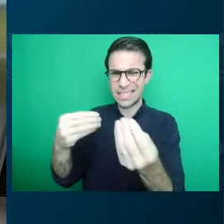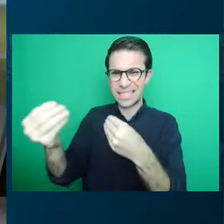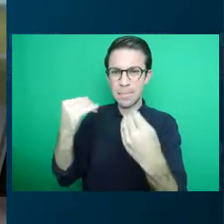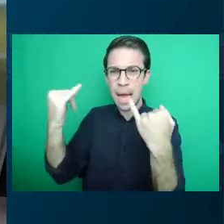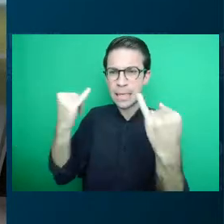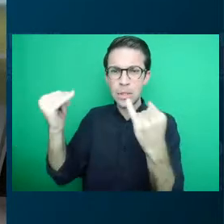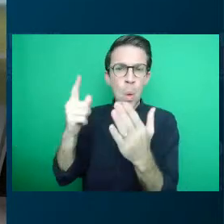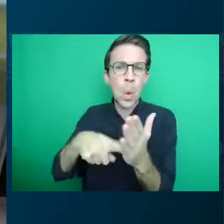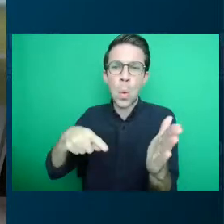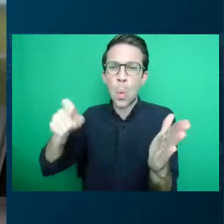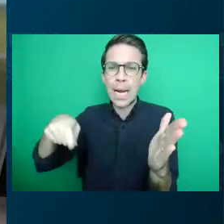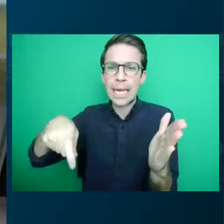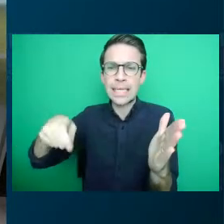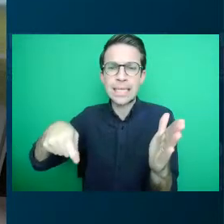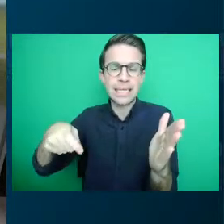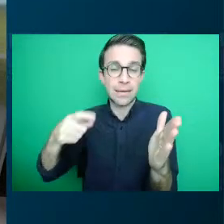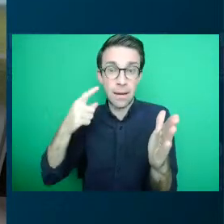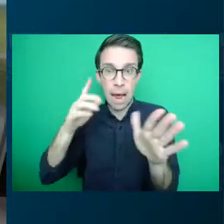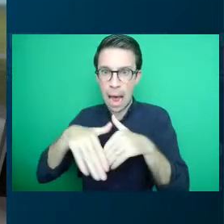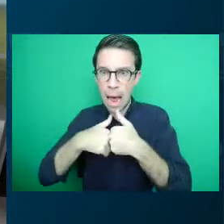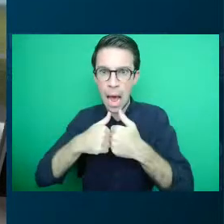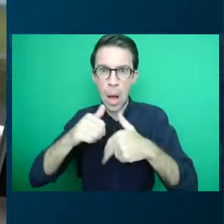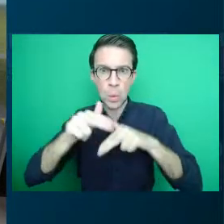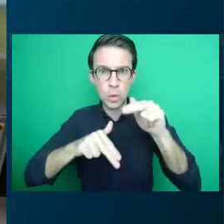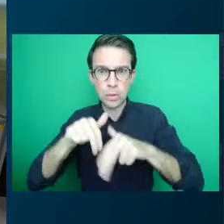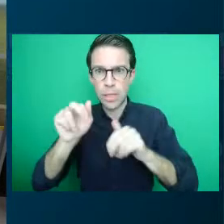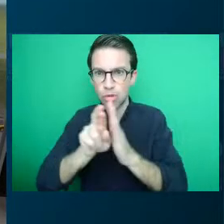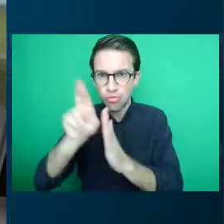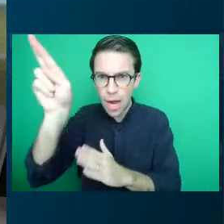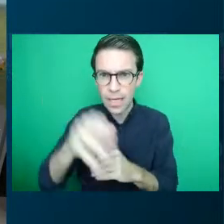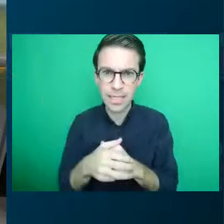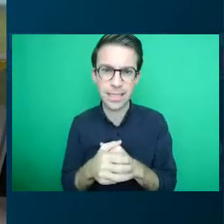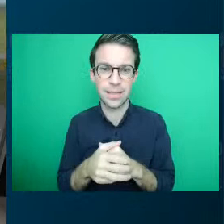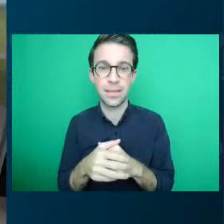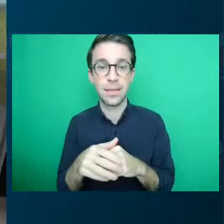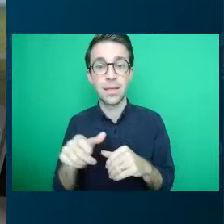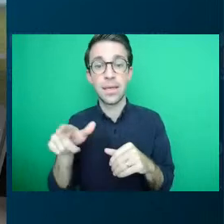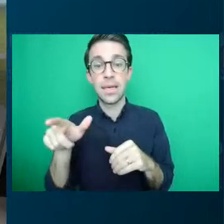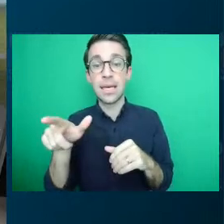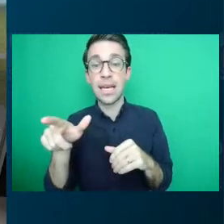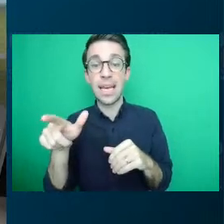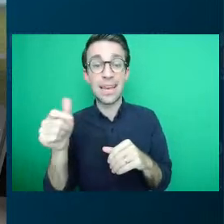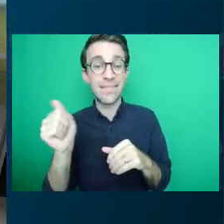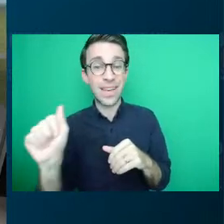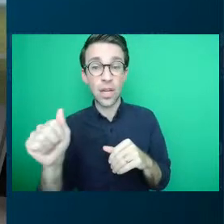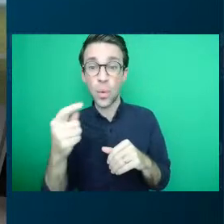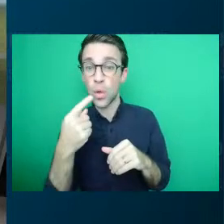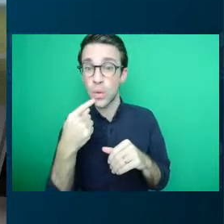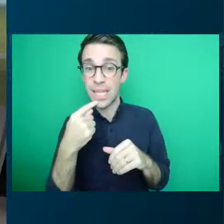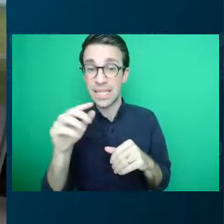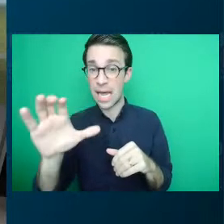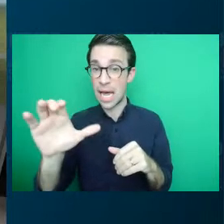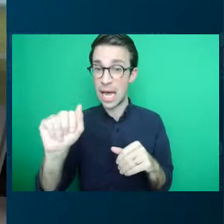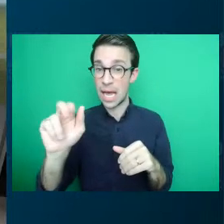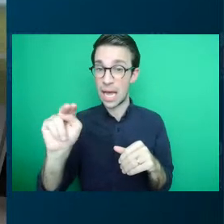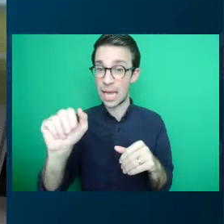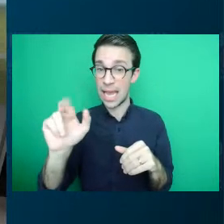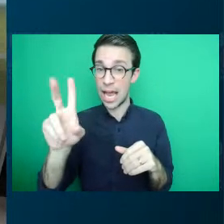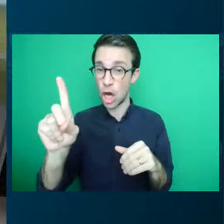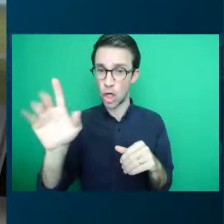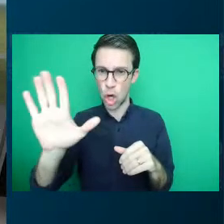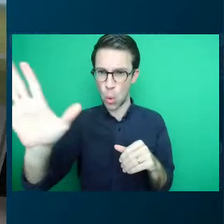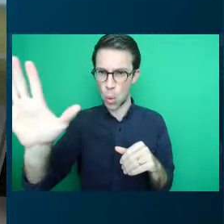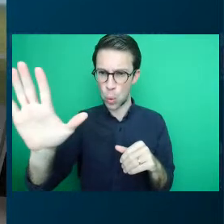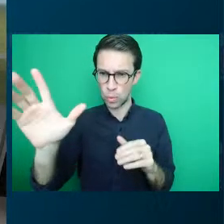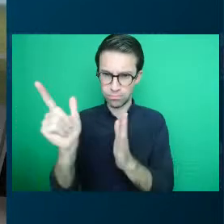would I need to include on my rocket? I ban everyone that says canards because we're not putting canards on the rocket. That's not a thing today. Oh,